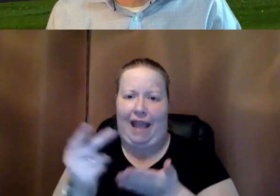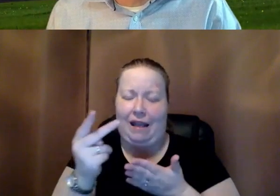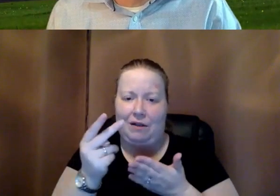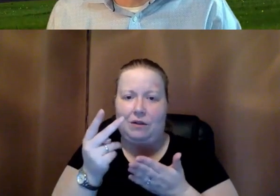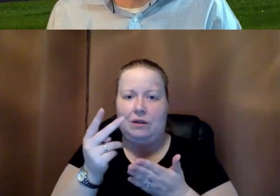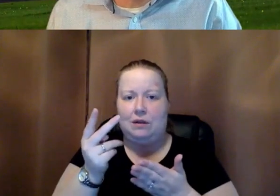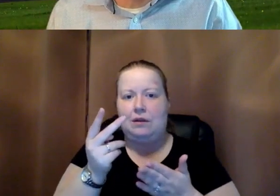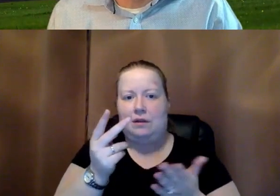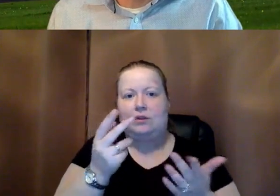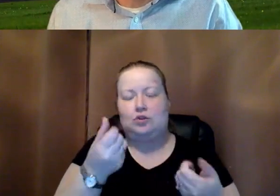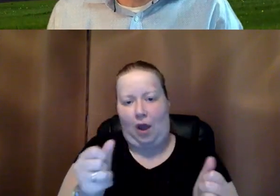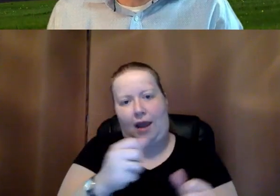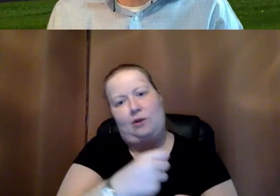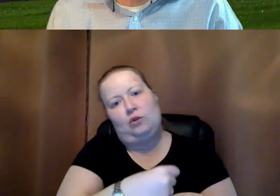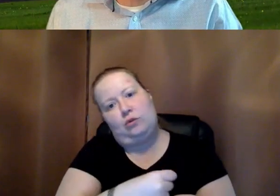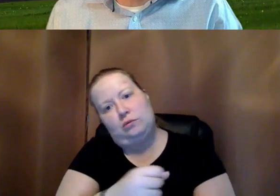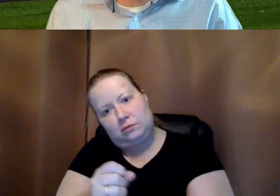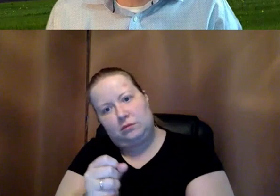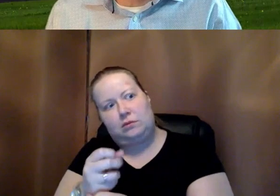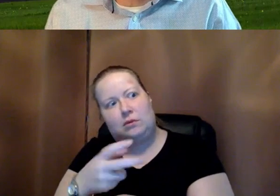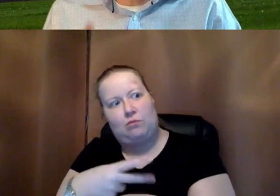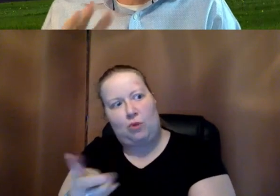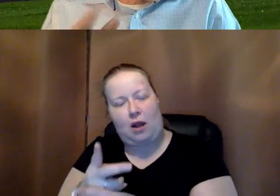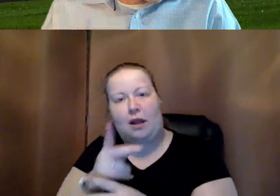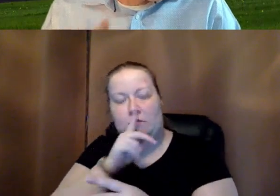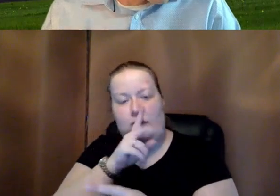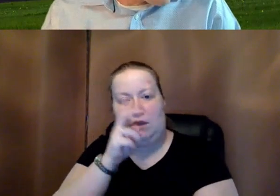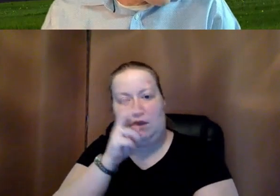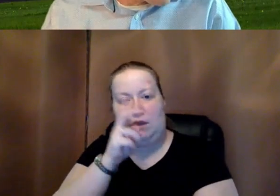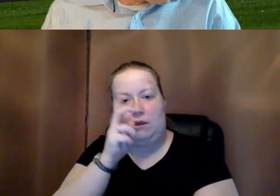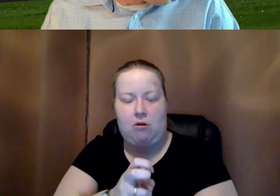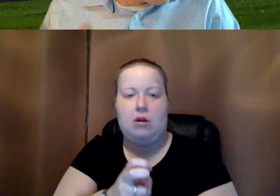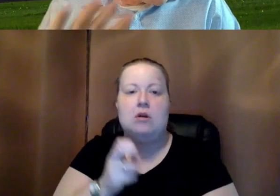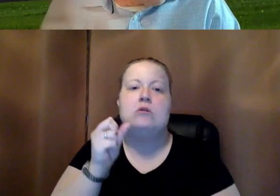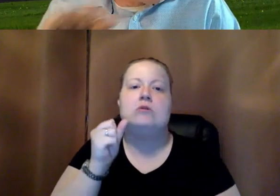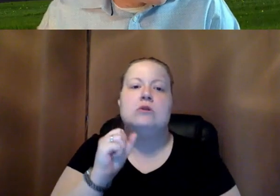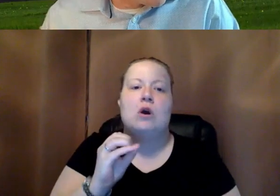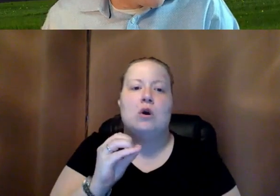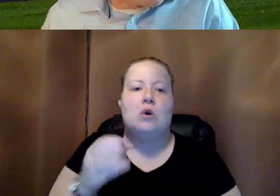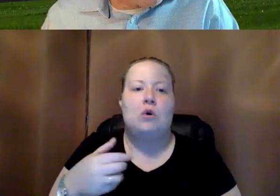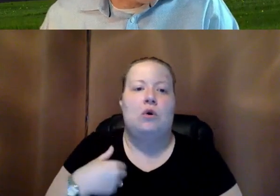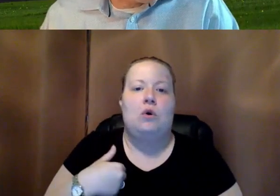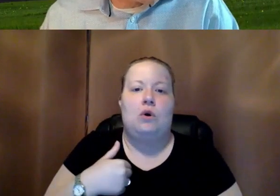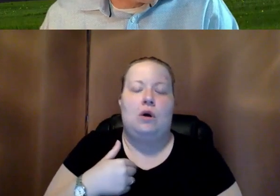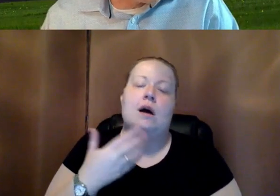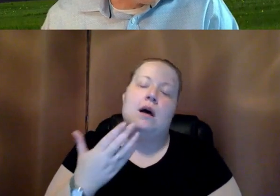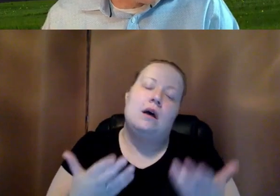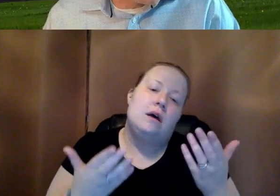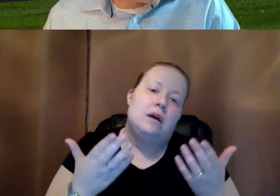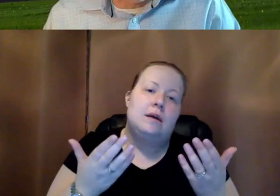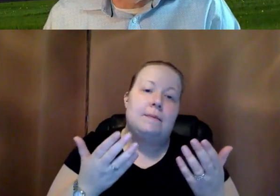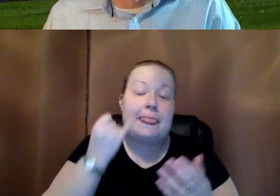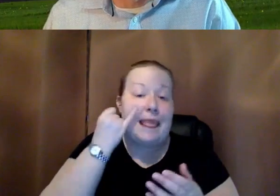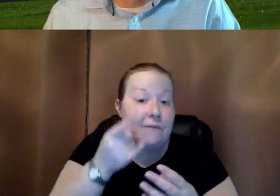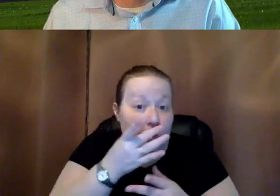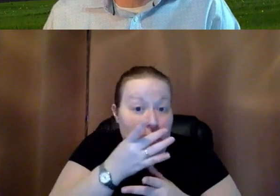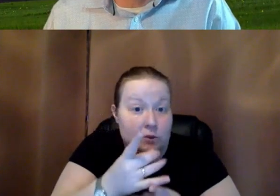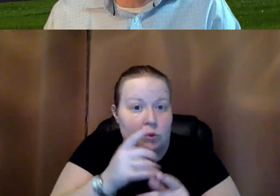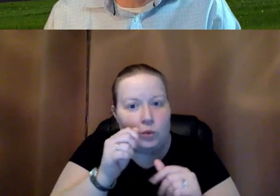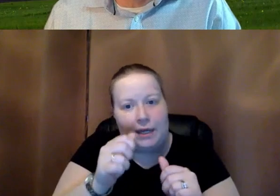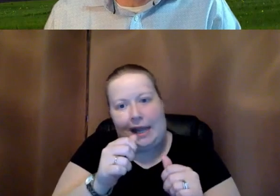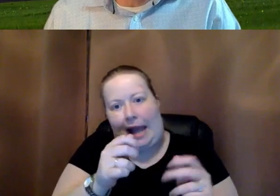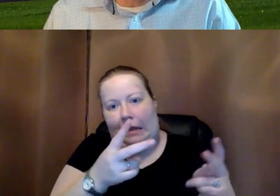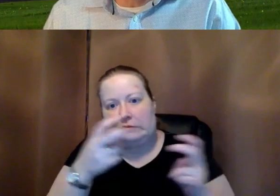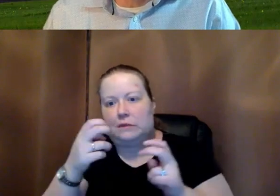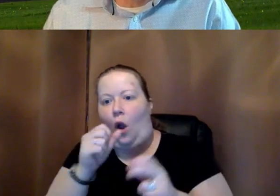product turned out to be really hard. And so we have a separate, maybe we should, you know, if people are particularly interested, we could take this offline, but we